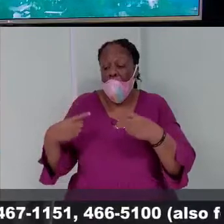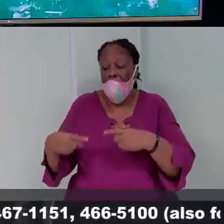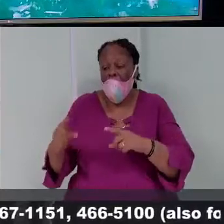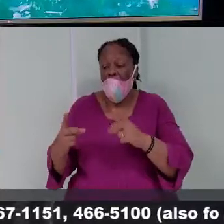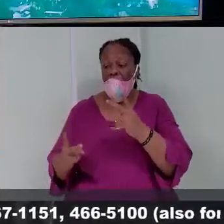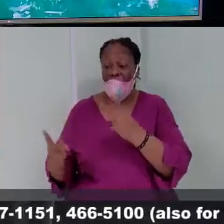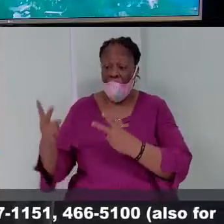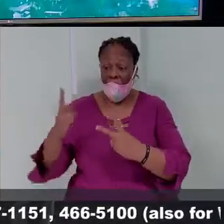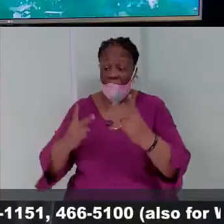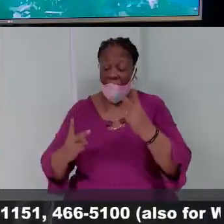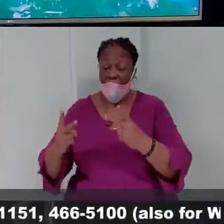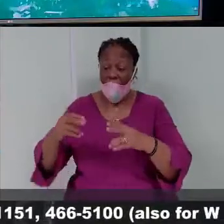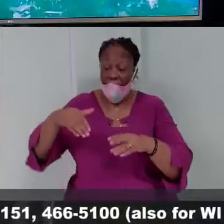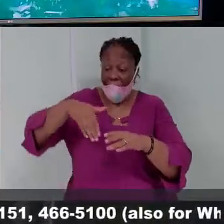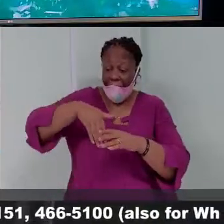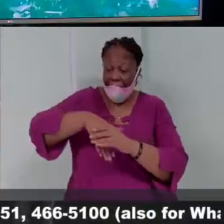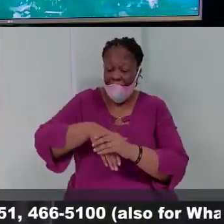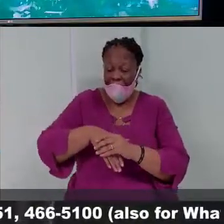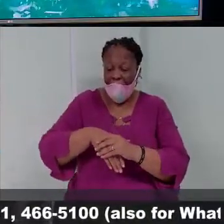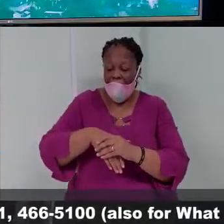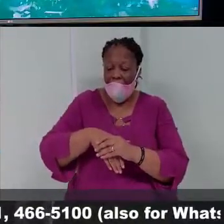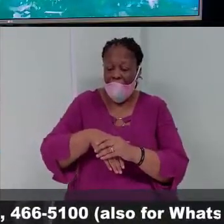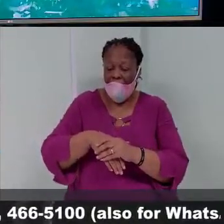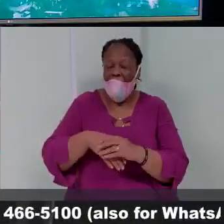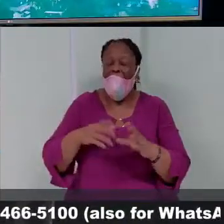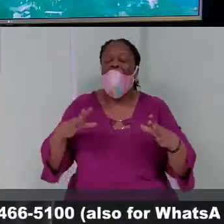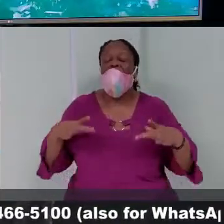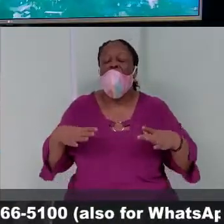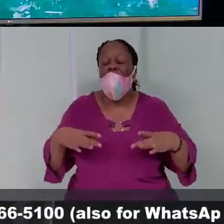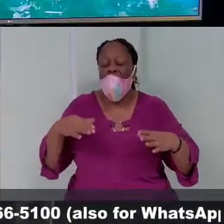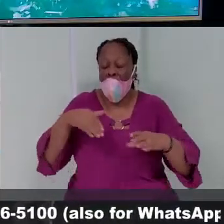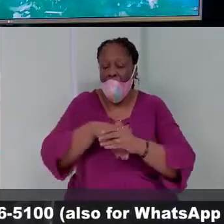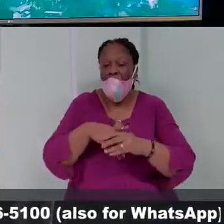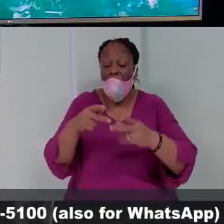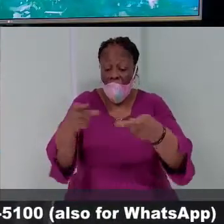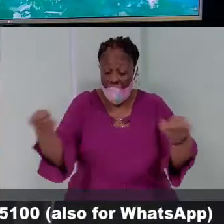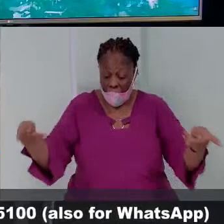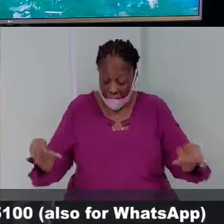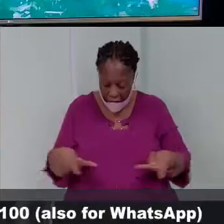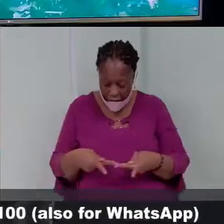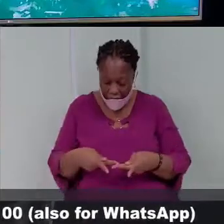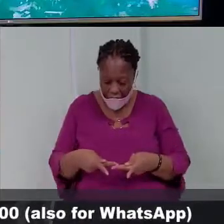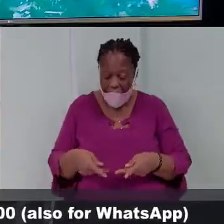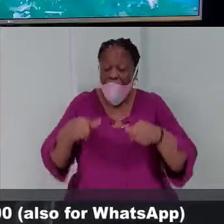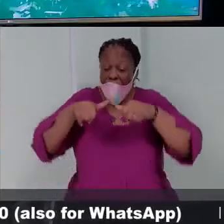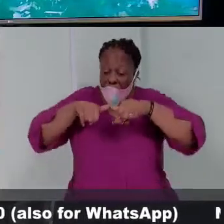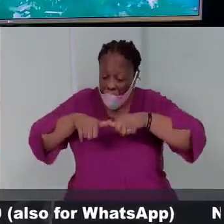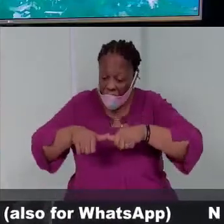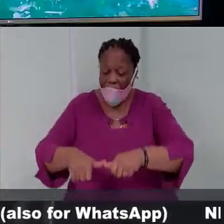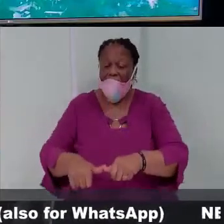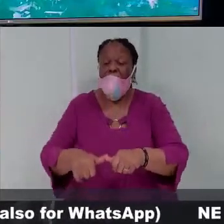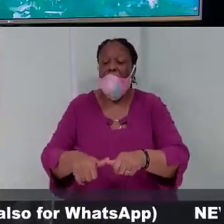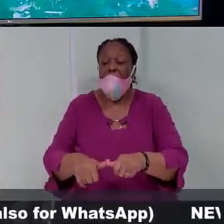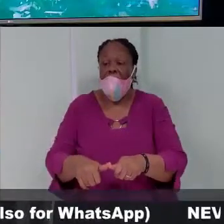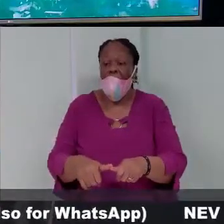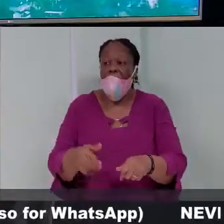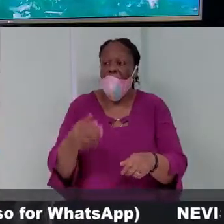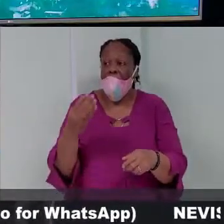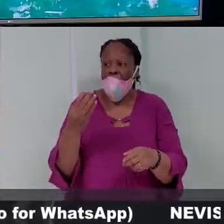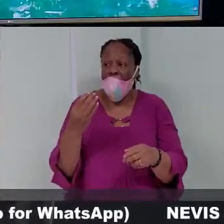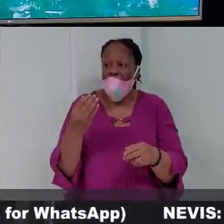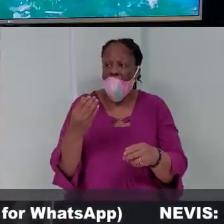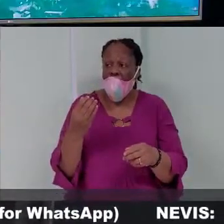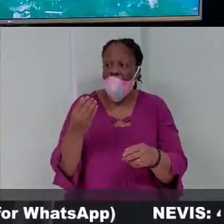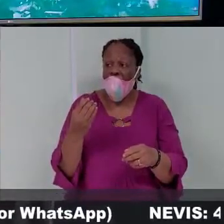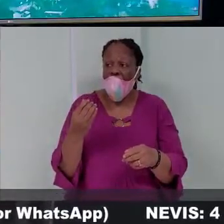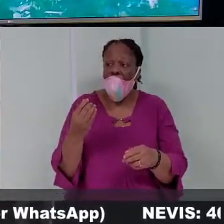there are two differences. Quarantine, you're confined to your rooms for the 14 days. Vacation in place, you are